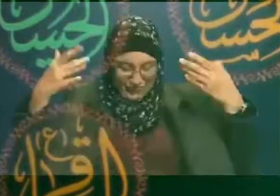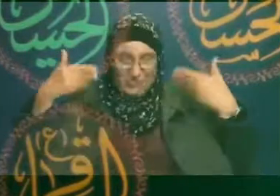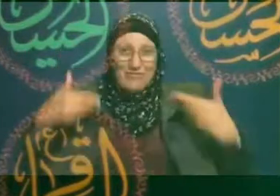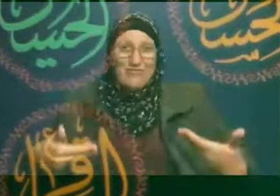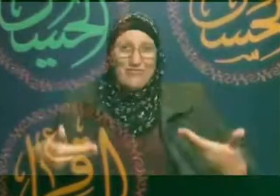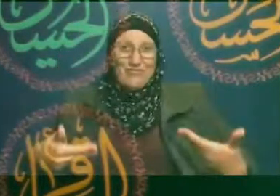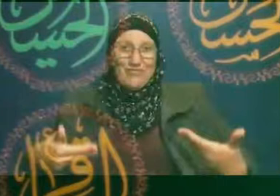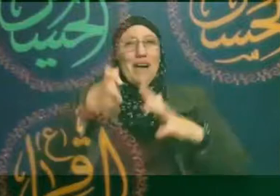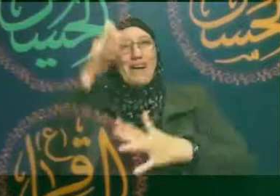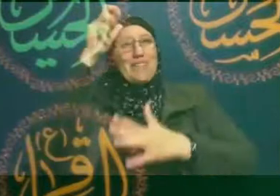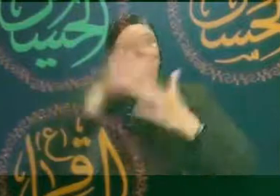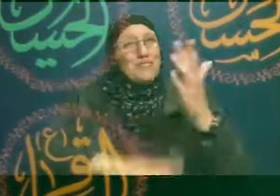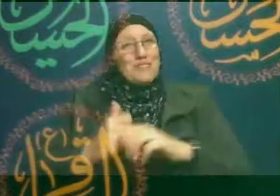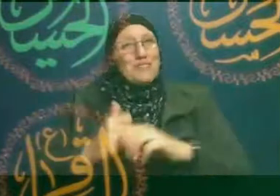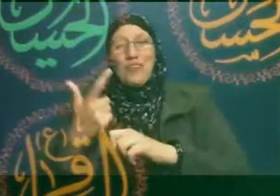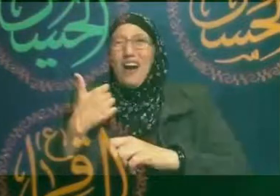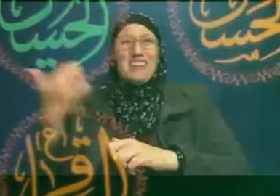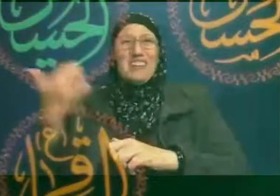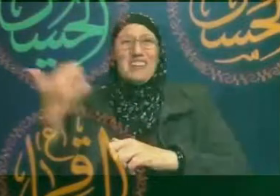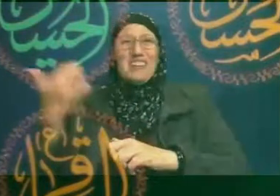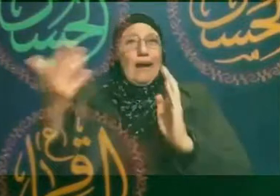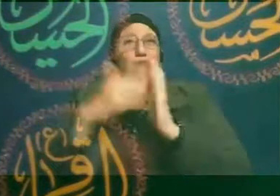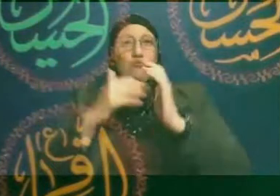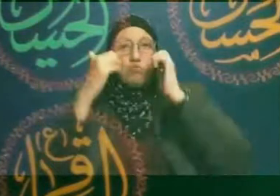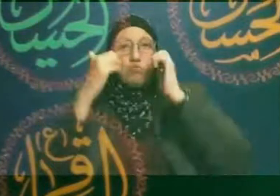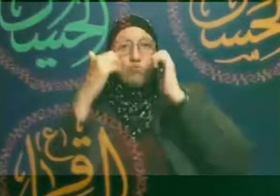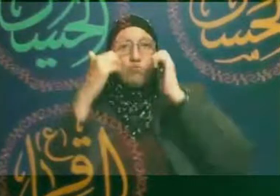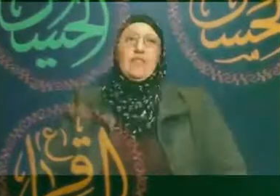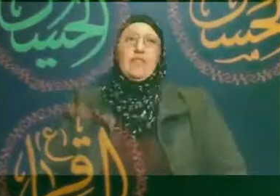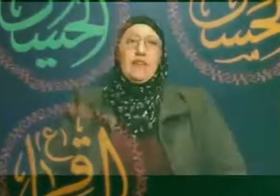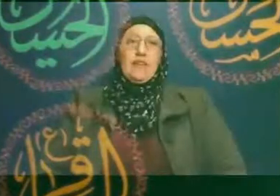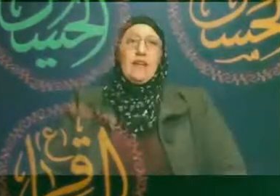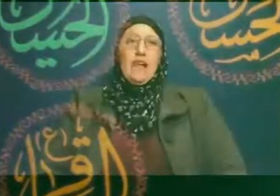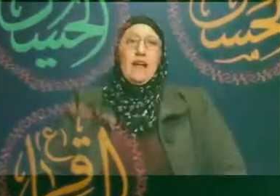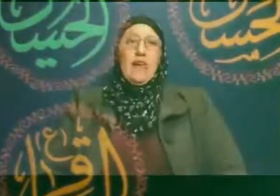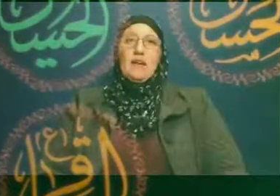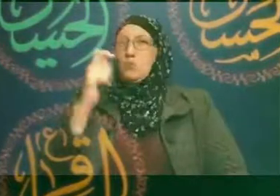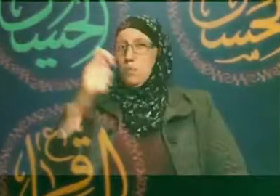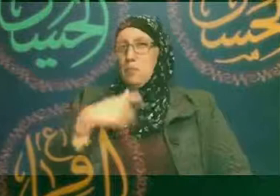any philosophical proof. Another point, my time is running short.